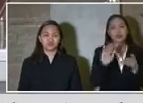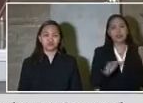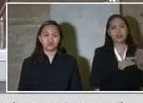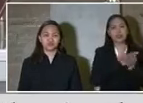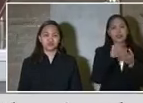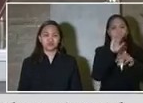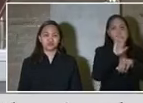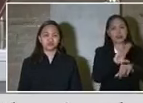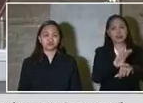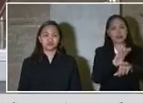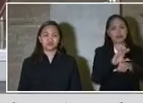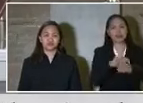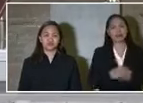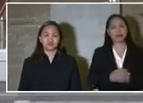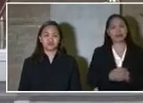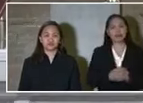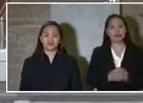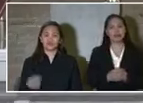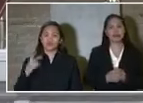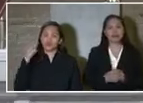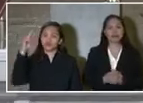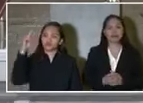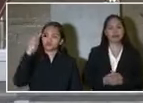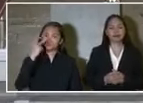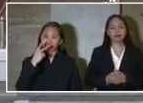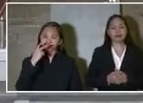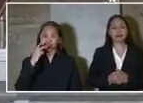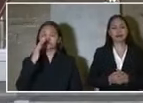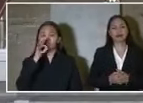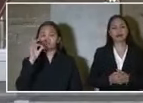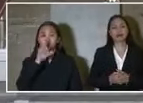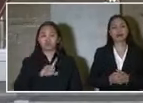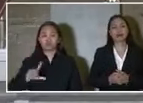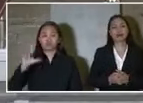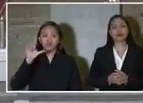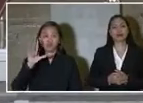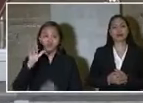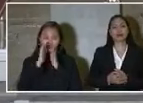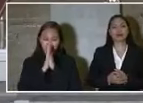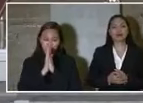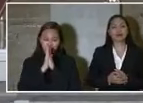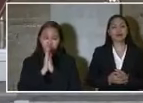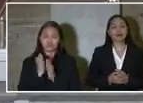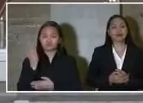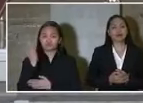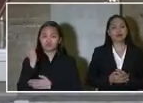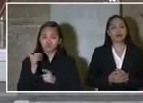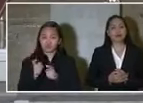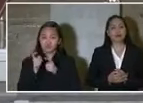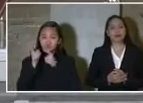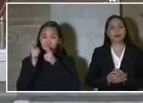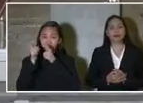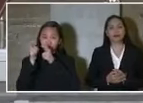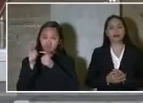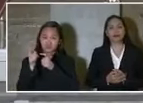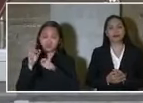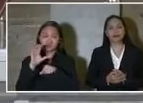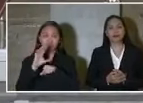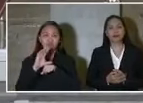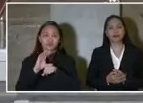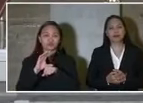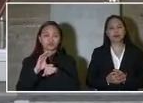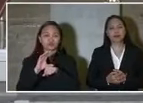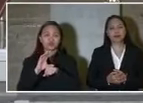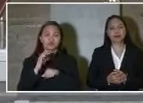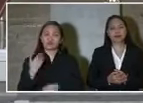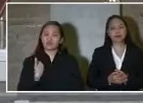his holy church. Look with favor, Lord, we pray, on these gifts of your church, in